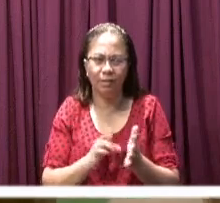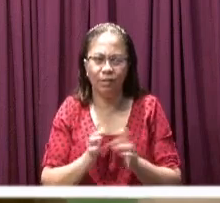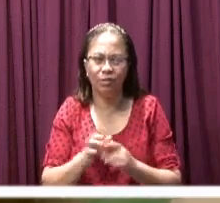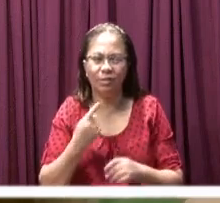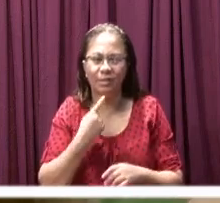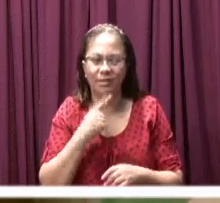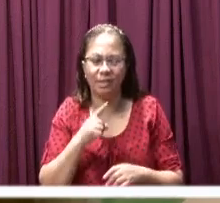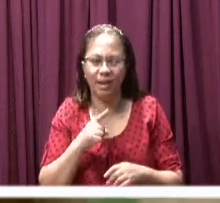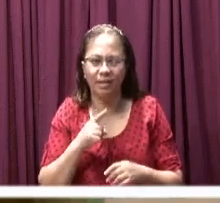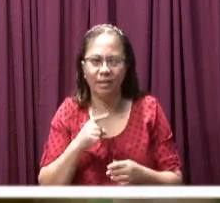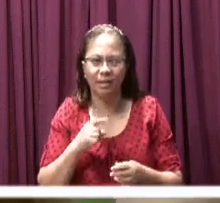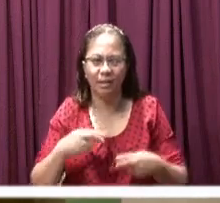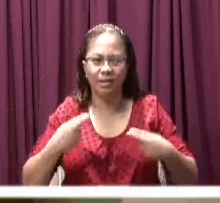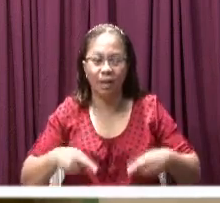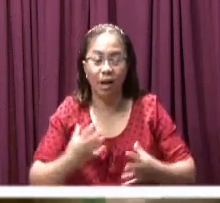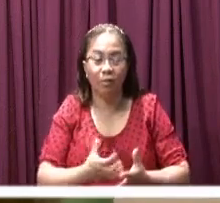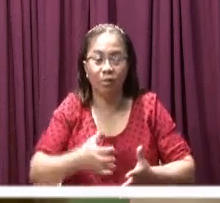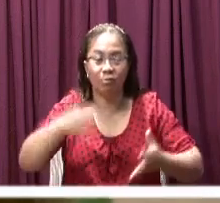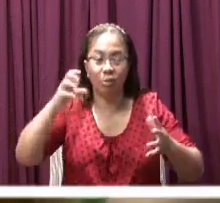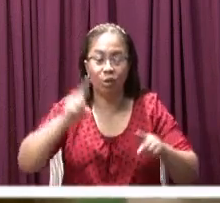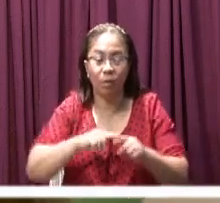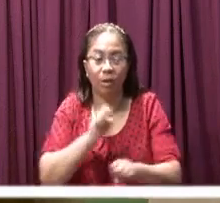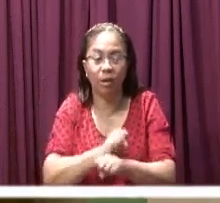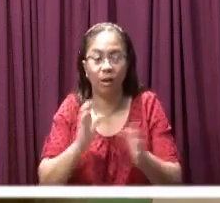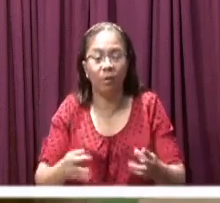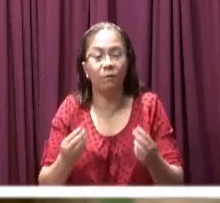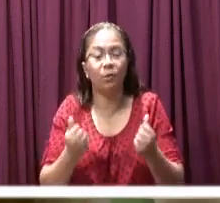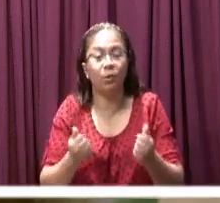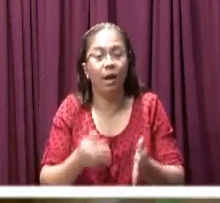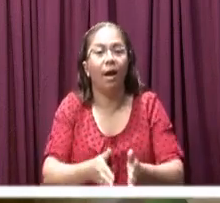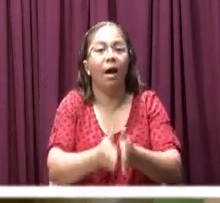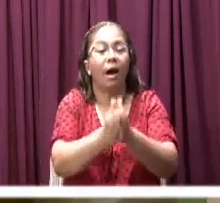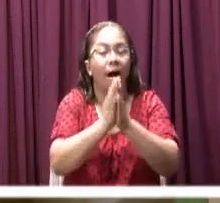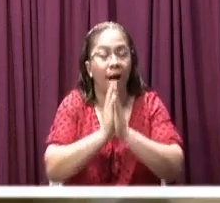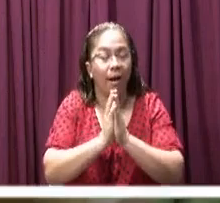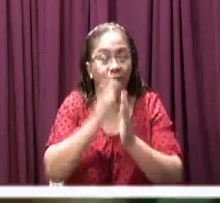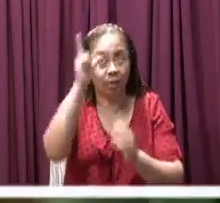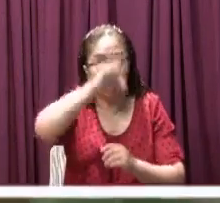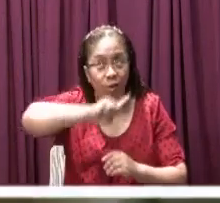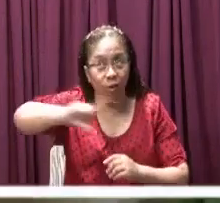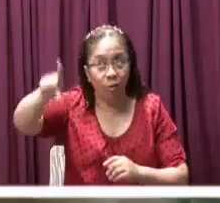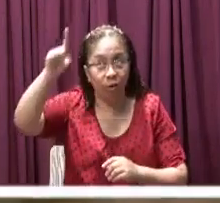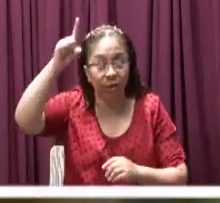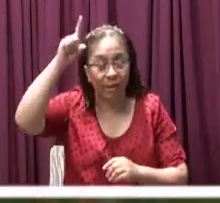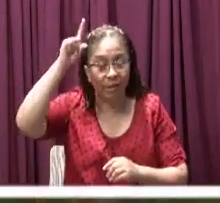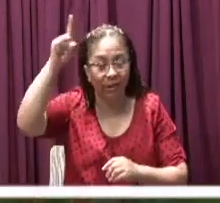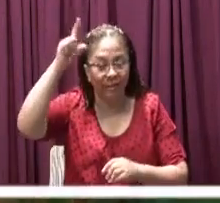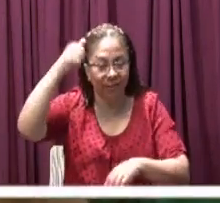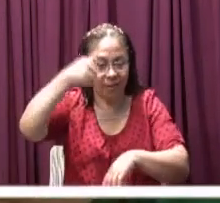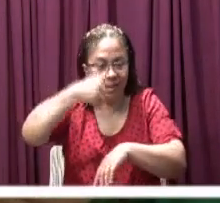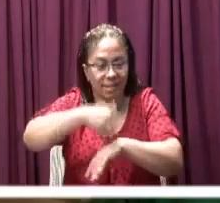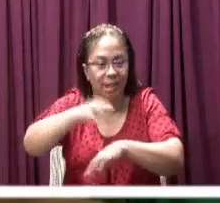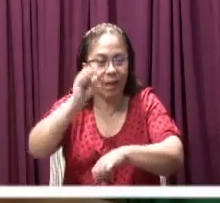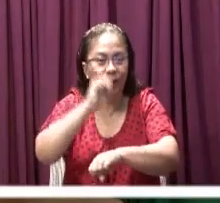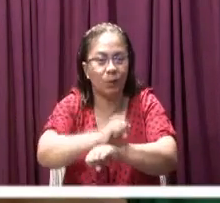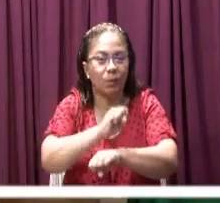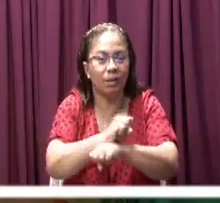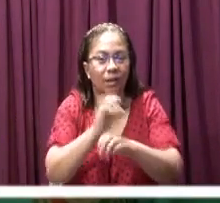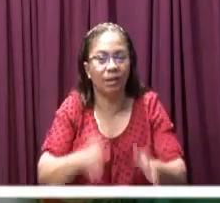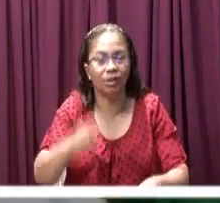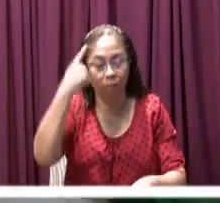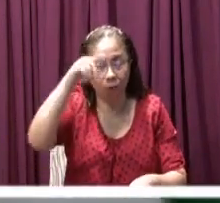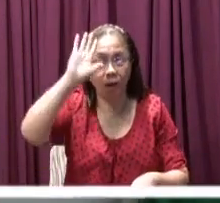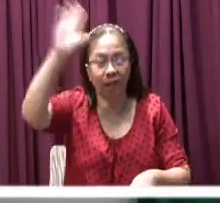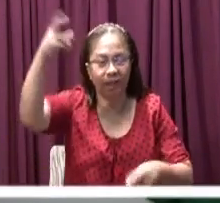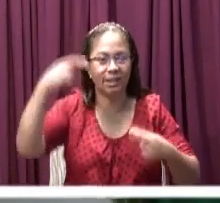but the laborers are few. So ask the Lord of the harvest to send laborers to his harvest.